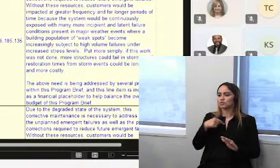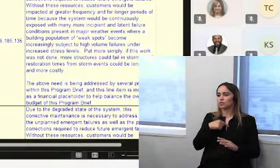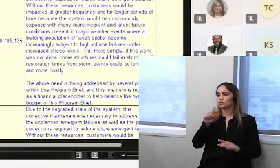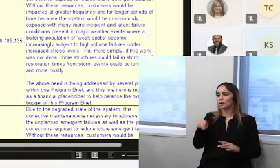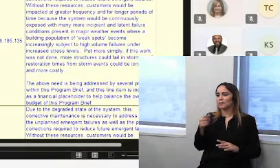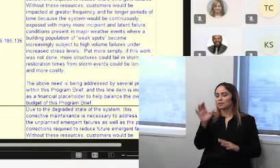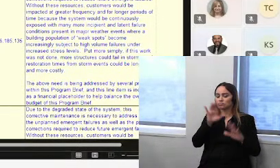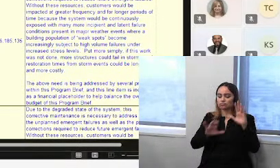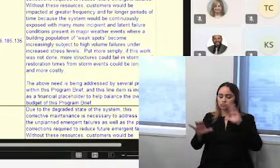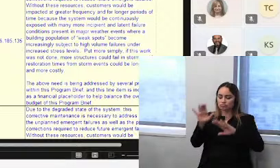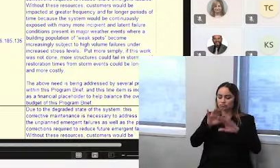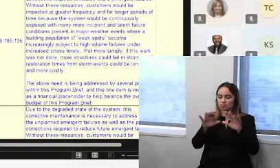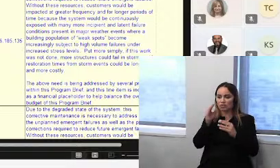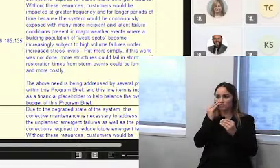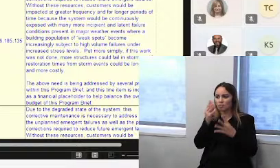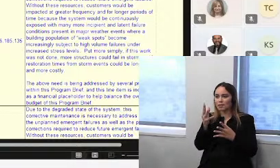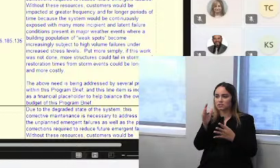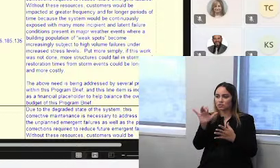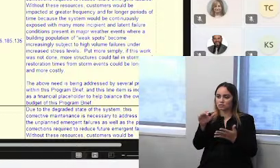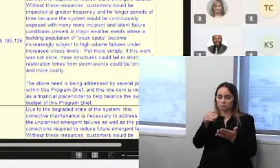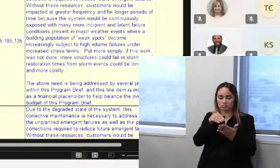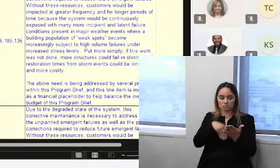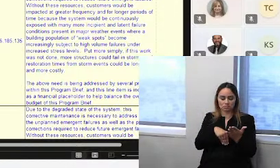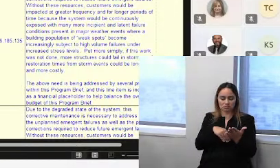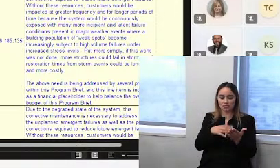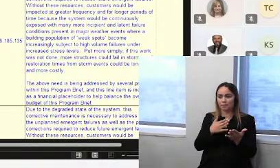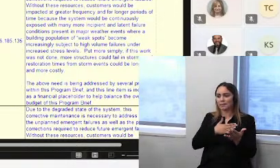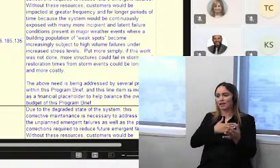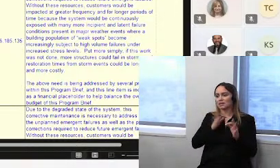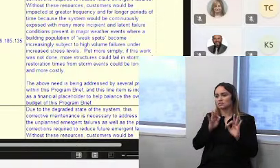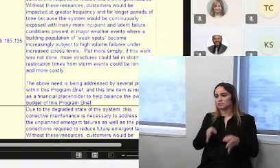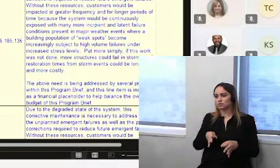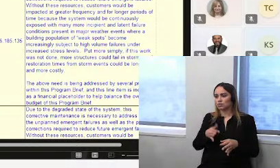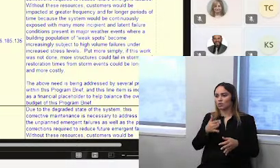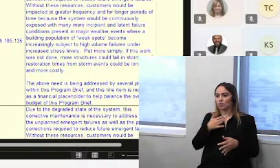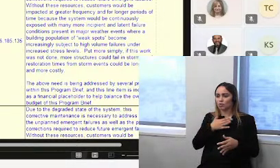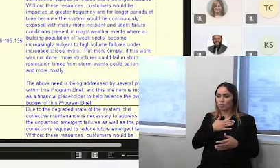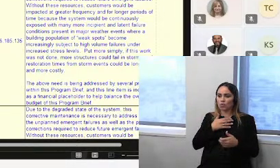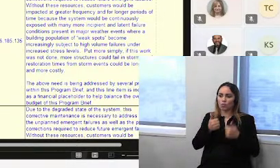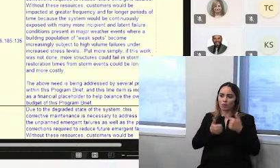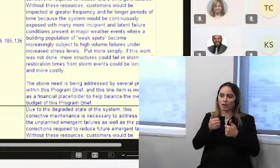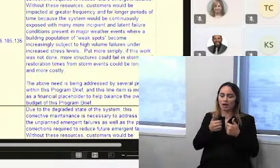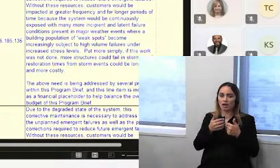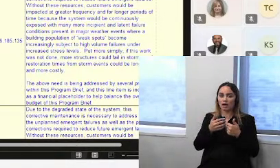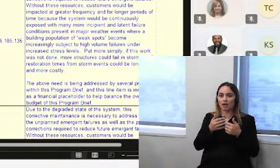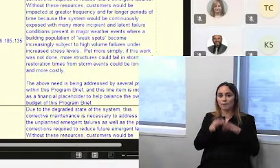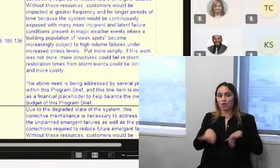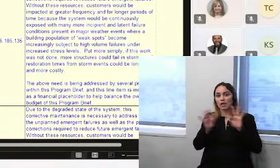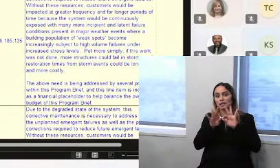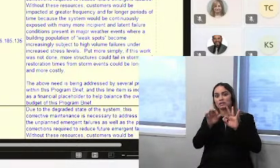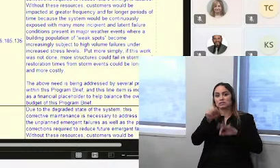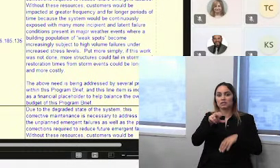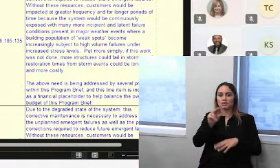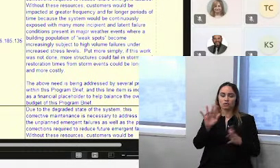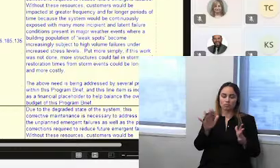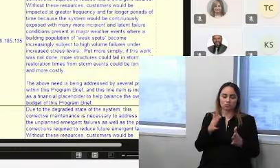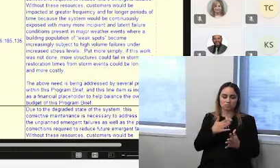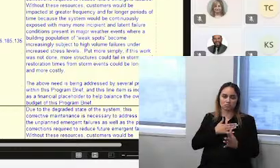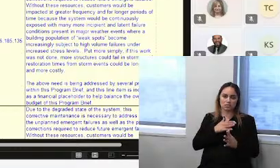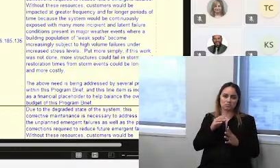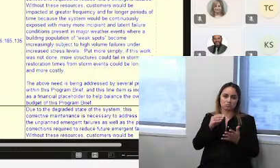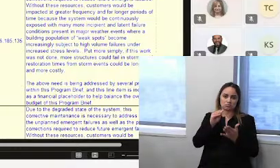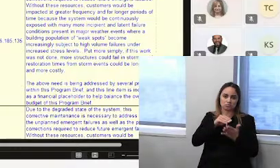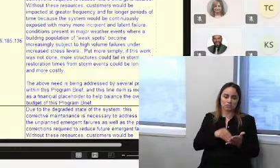record will depend on my decision as to its relevance to what is in this case, which is setting rates. Right now, I have